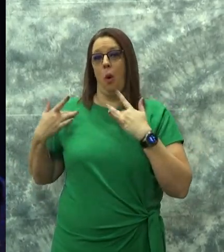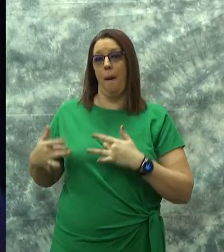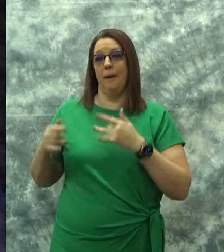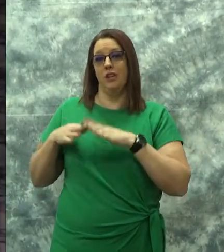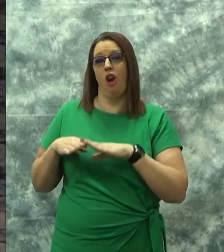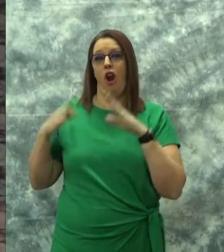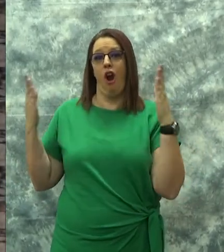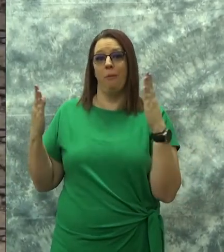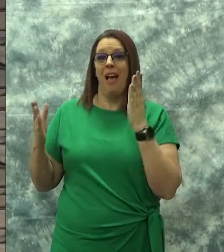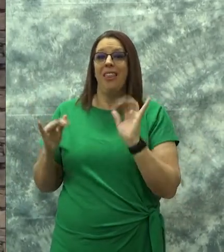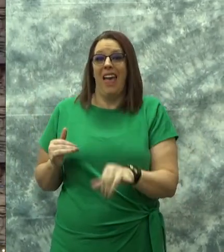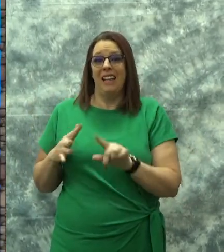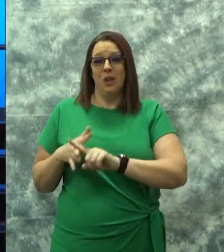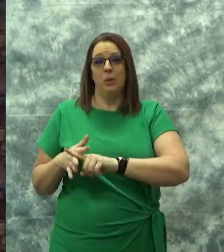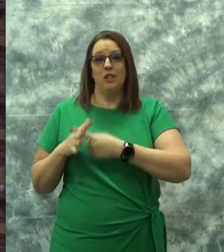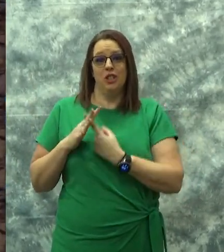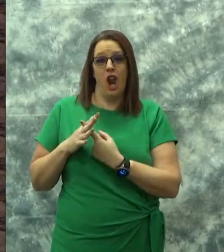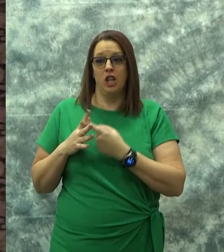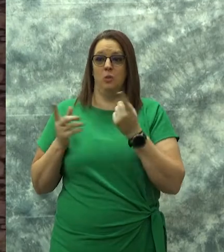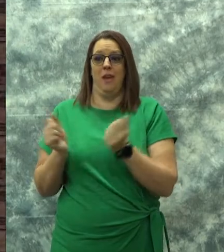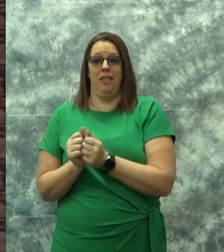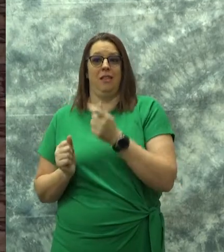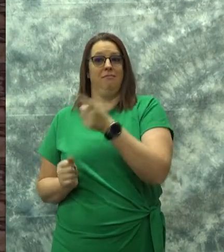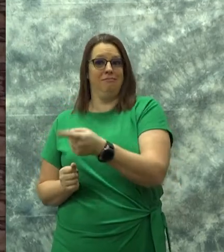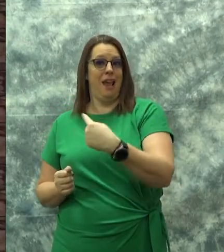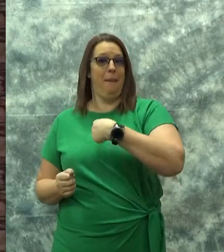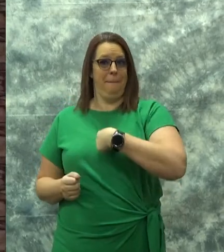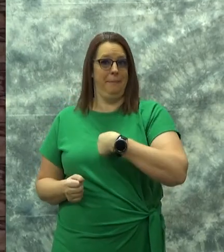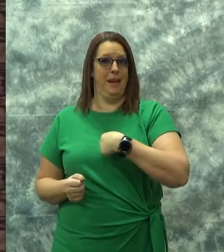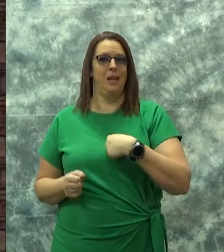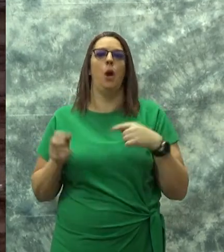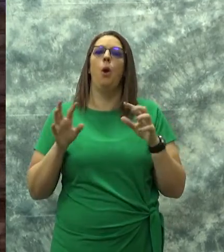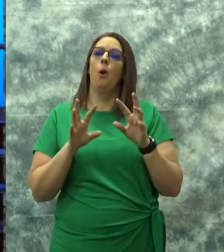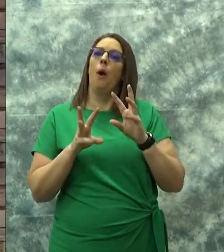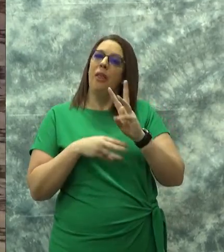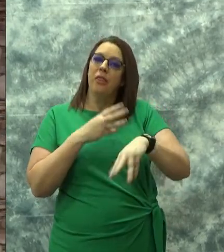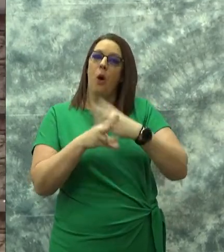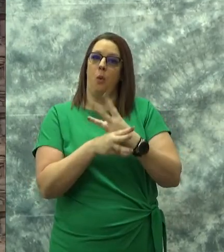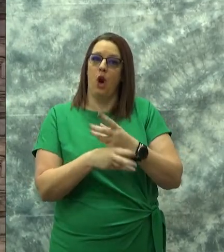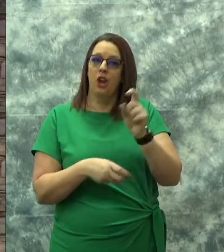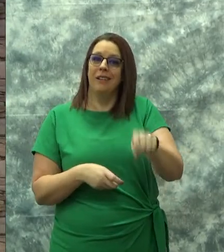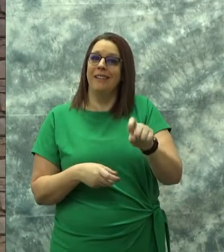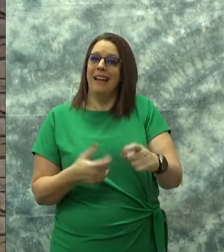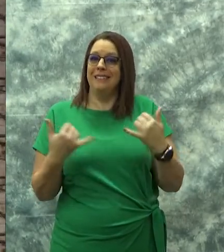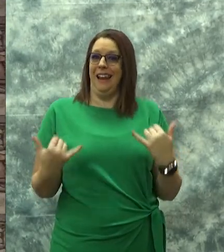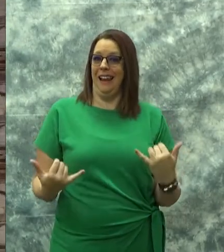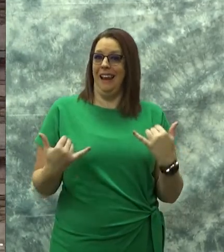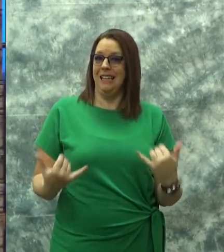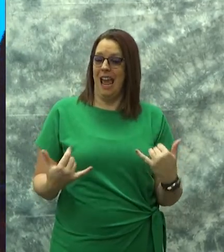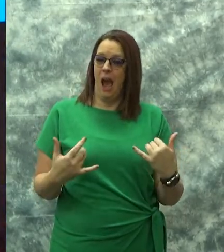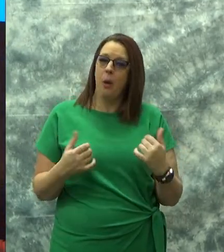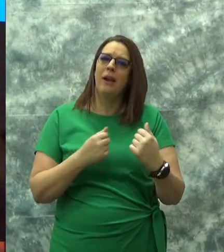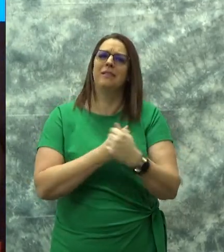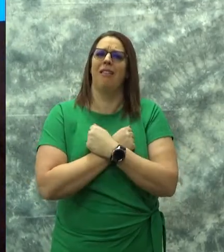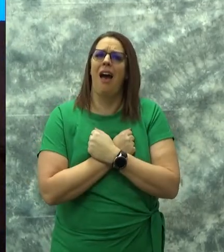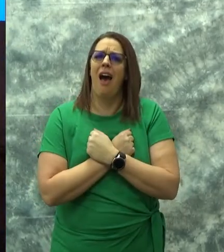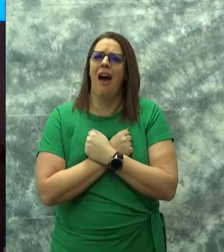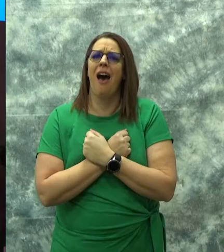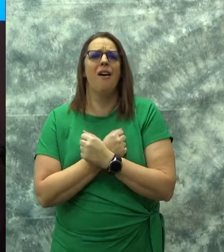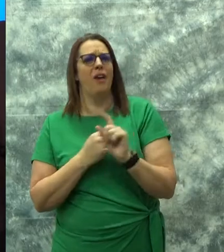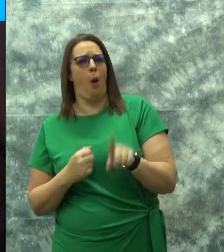heart, cause that's where it starts, right here with you and with me. What the world needs now is